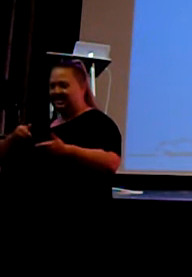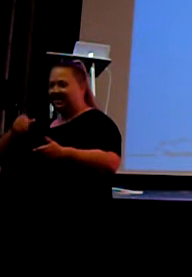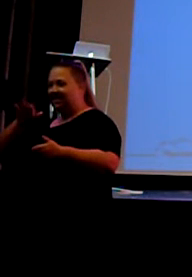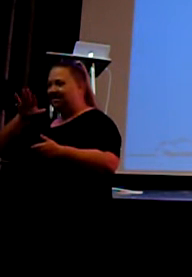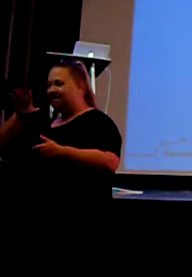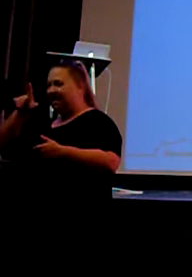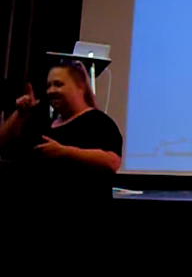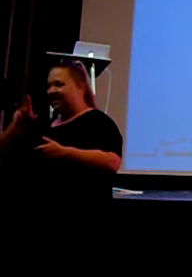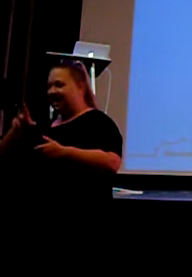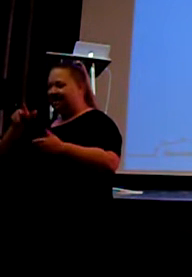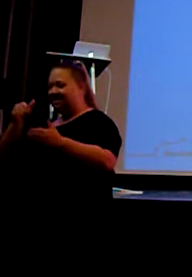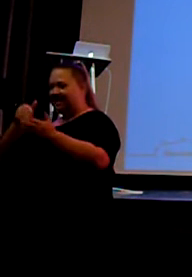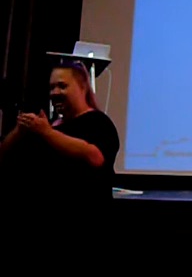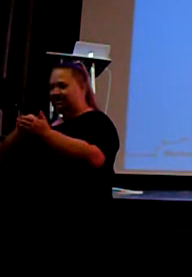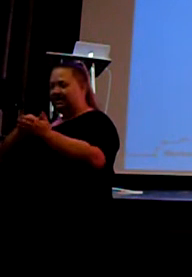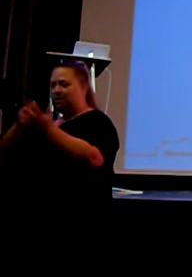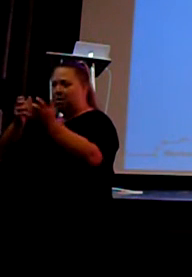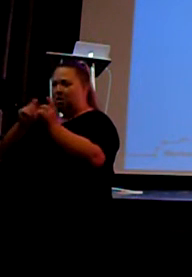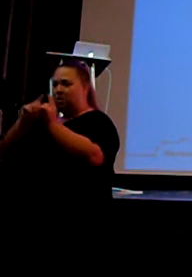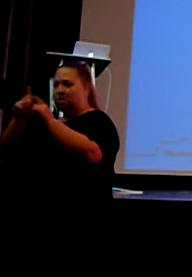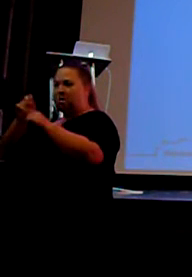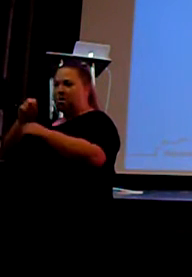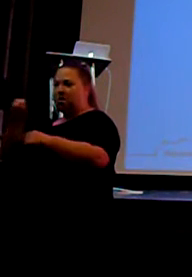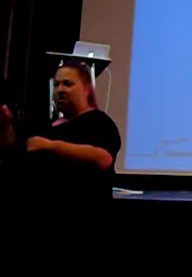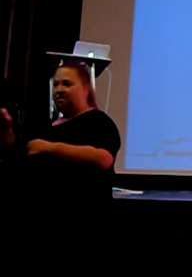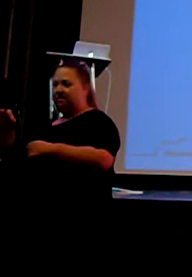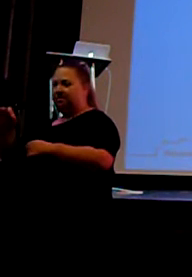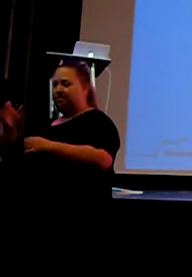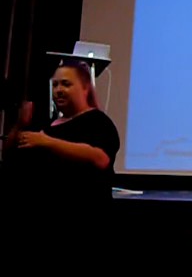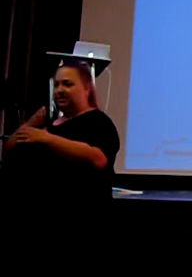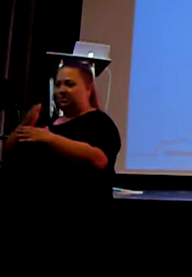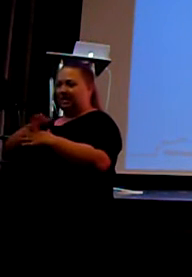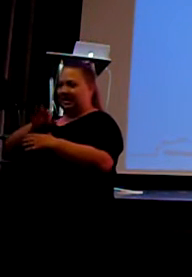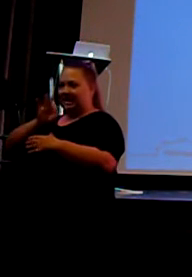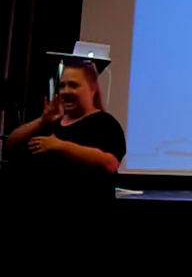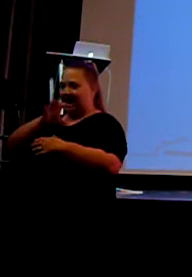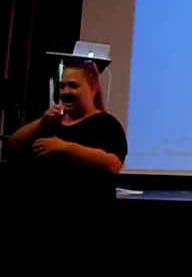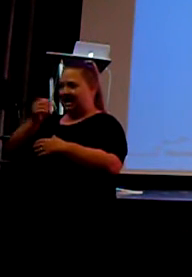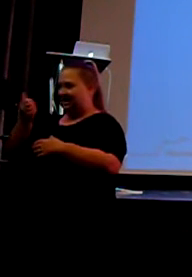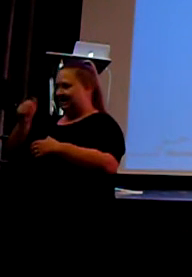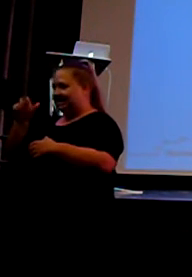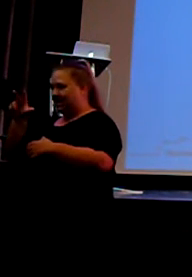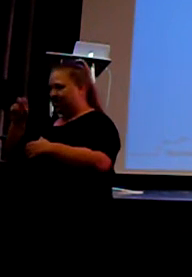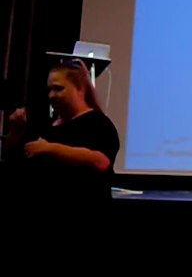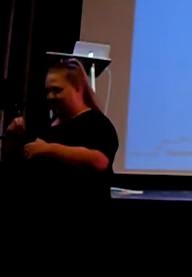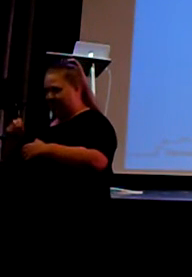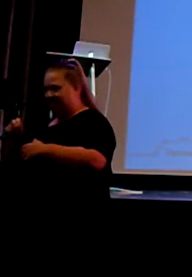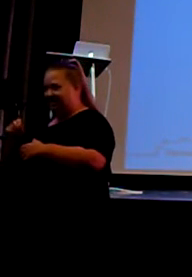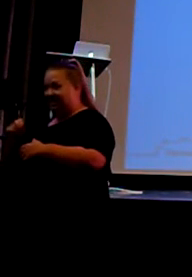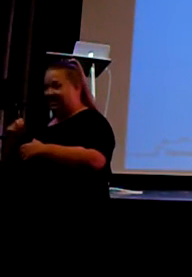5,500 of them would like to go off the ship between 9 and 10:30.